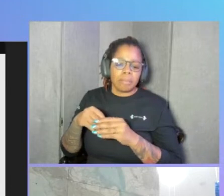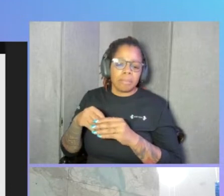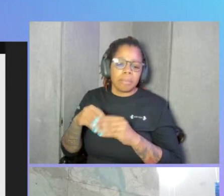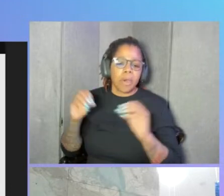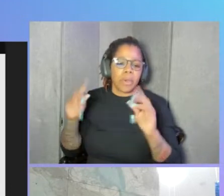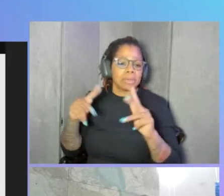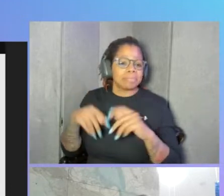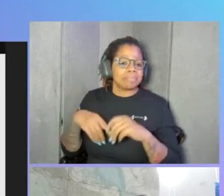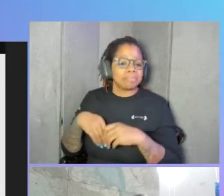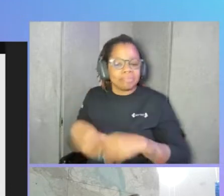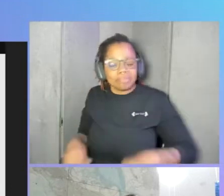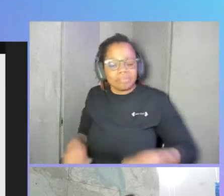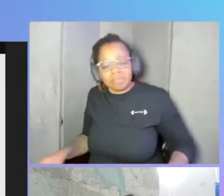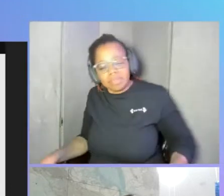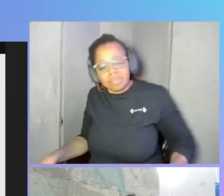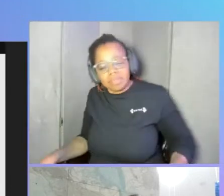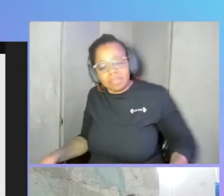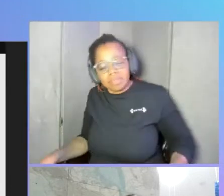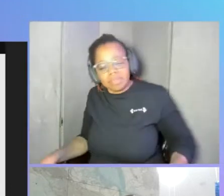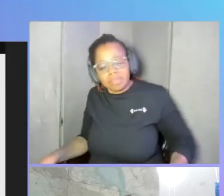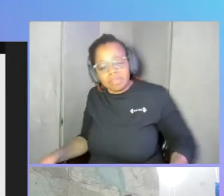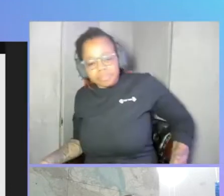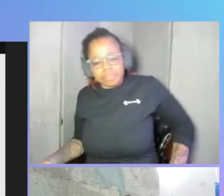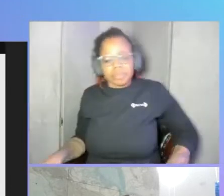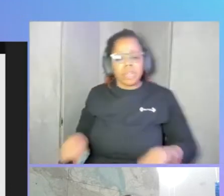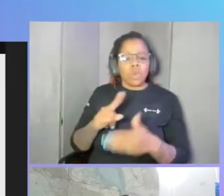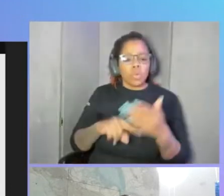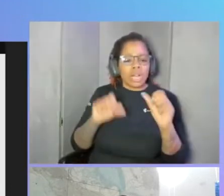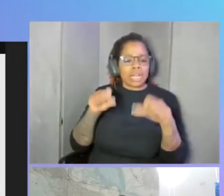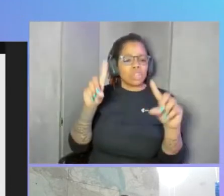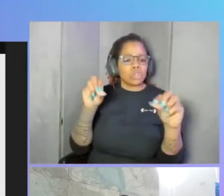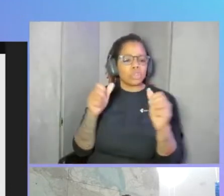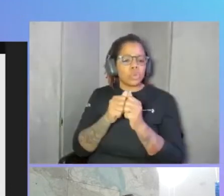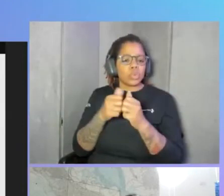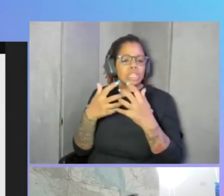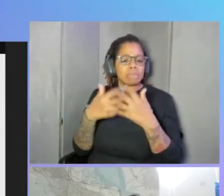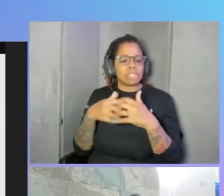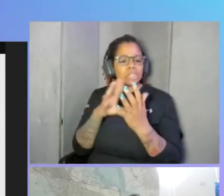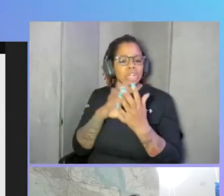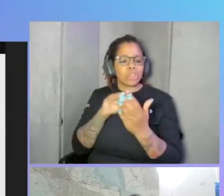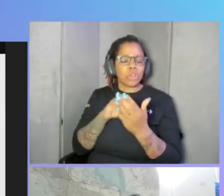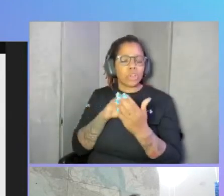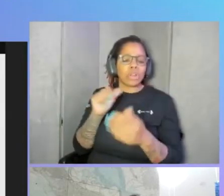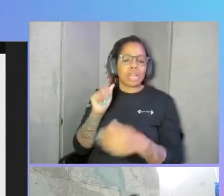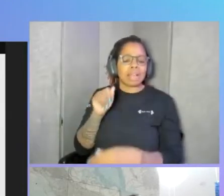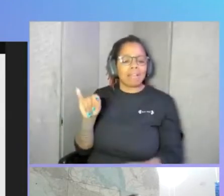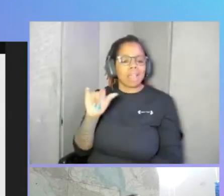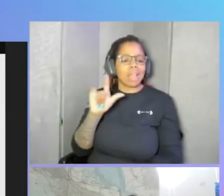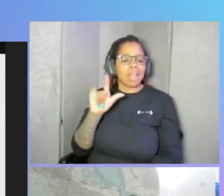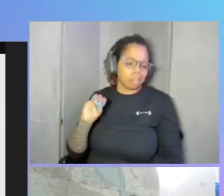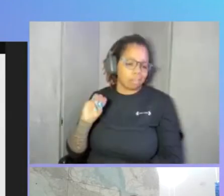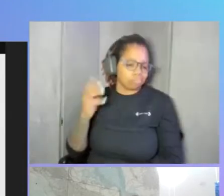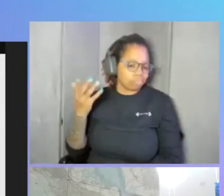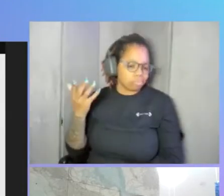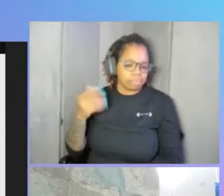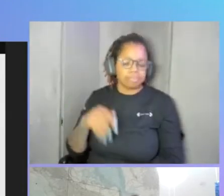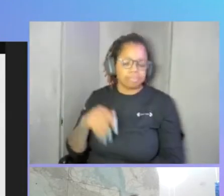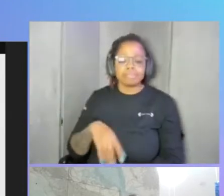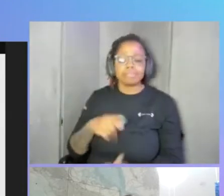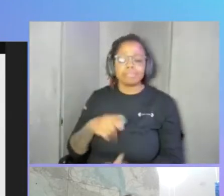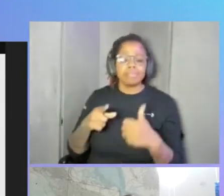Okay, so what can you do with machine learning and AI and LLMs? So first of